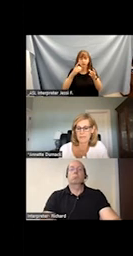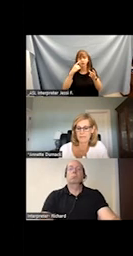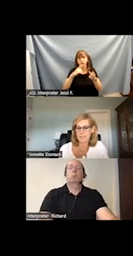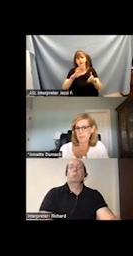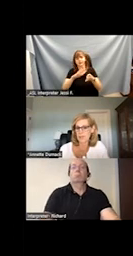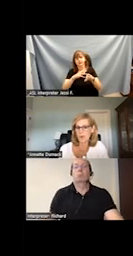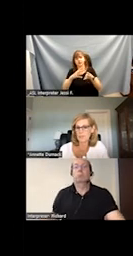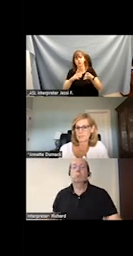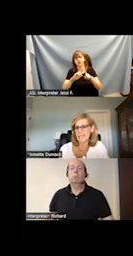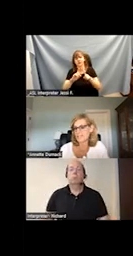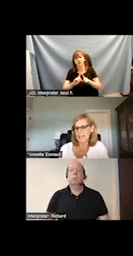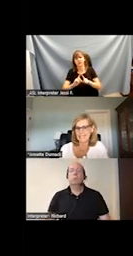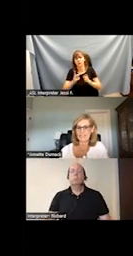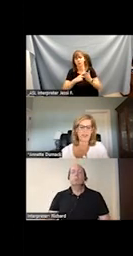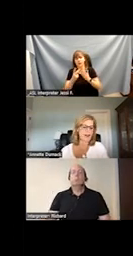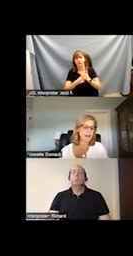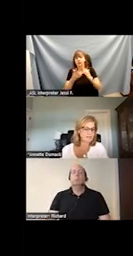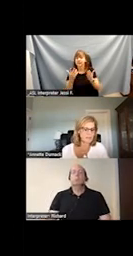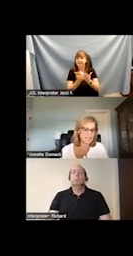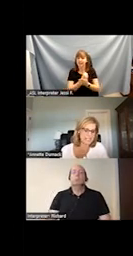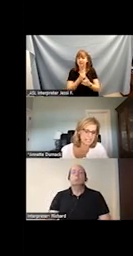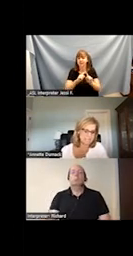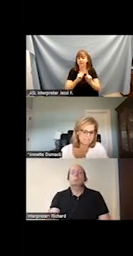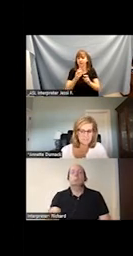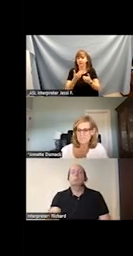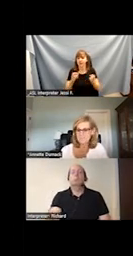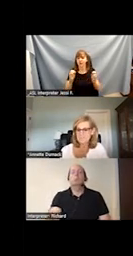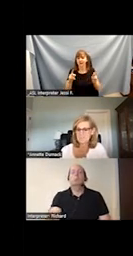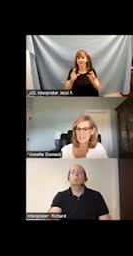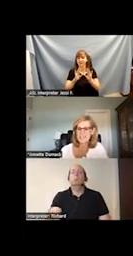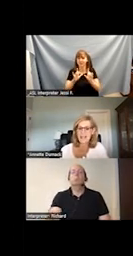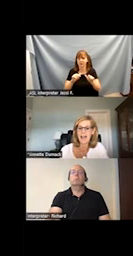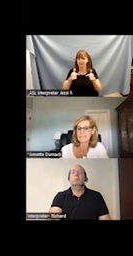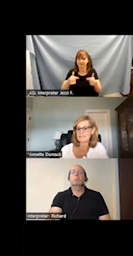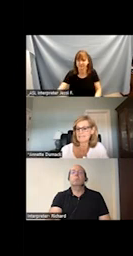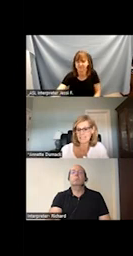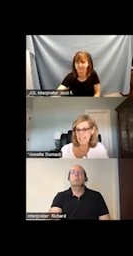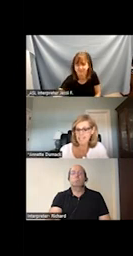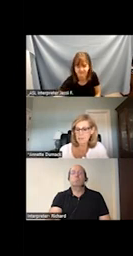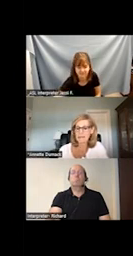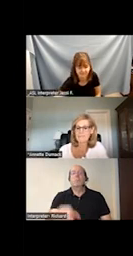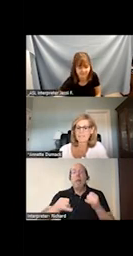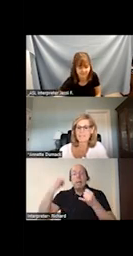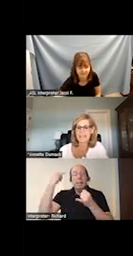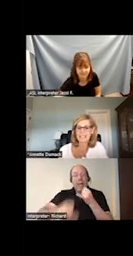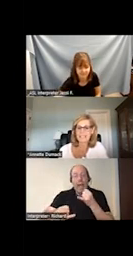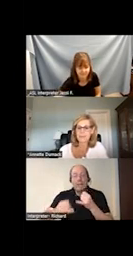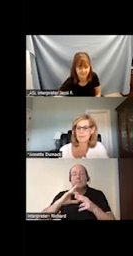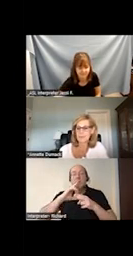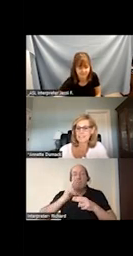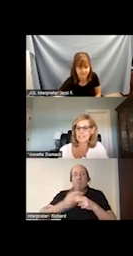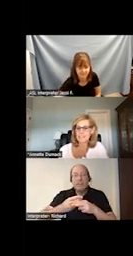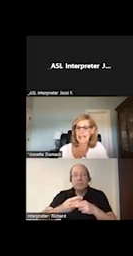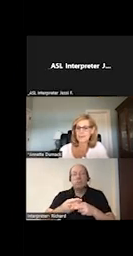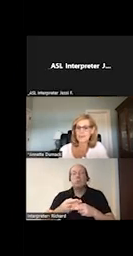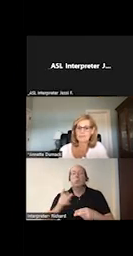programs. So we hope you'll take advantage of all of those things. Leslie, I just want to mention that we will